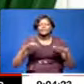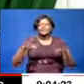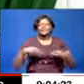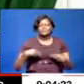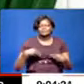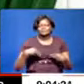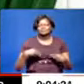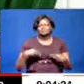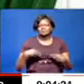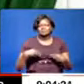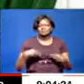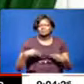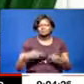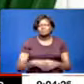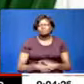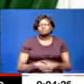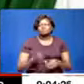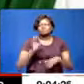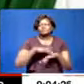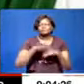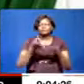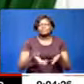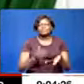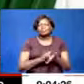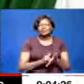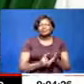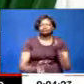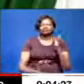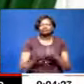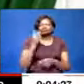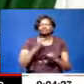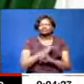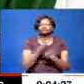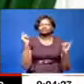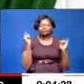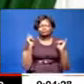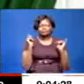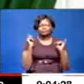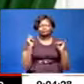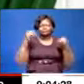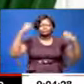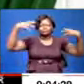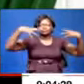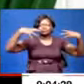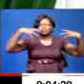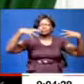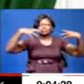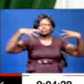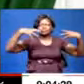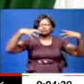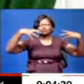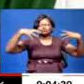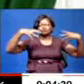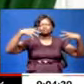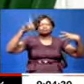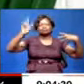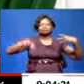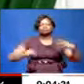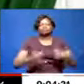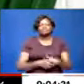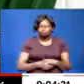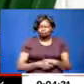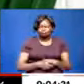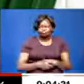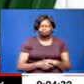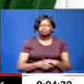Sasa, that has established a very clear, transparent, very affordable and